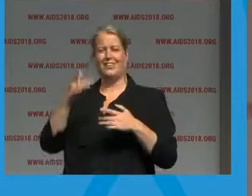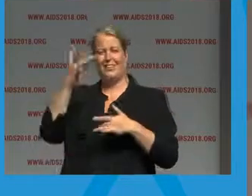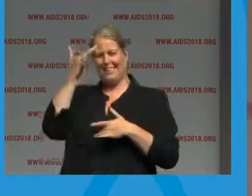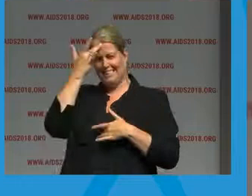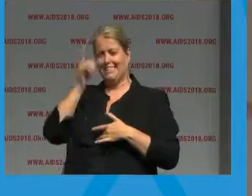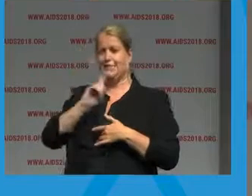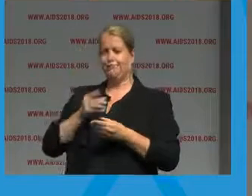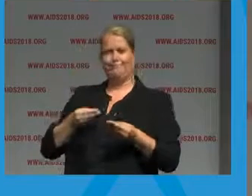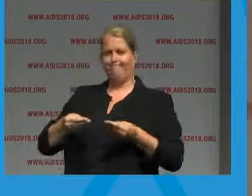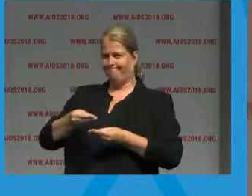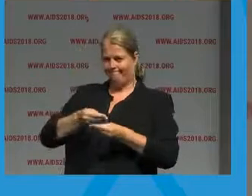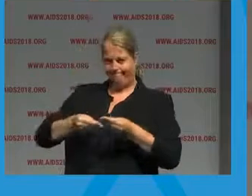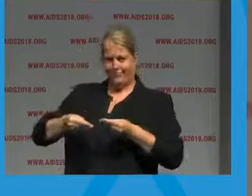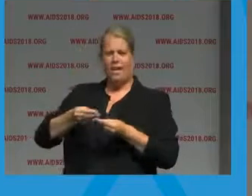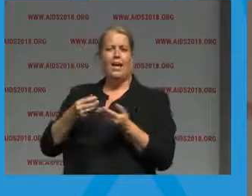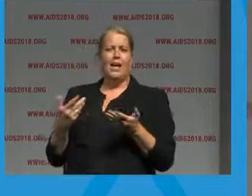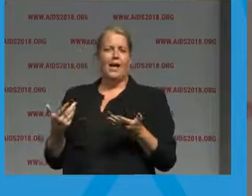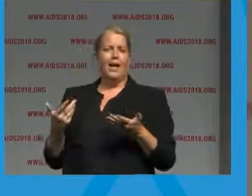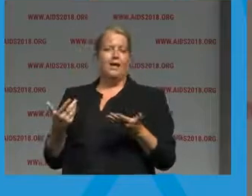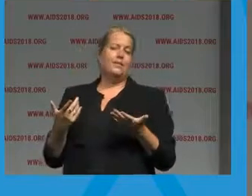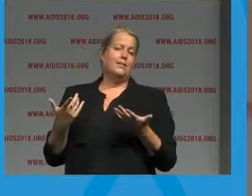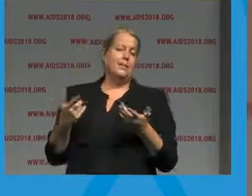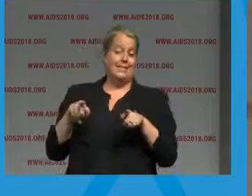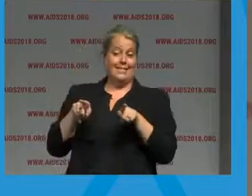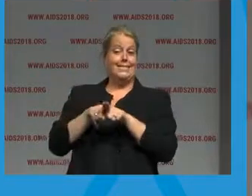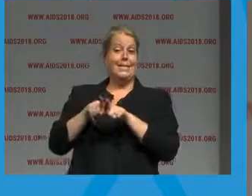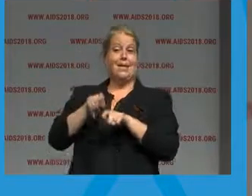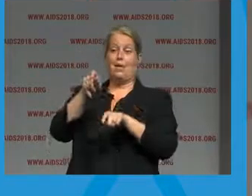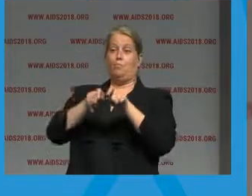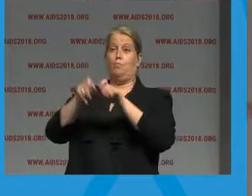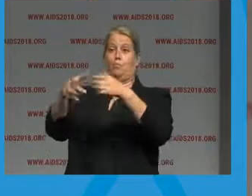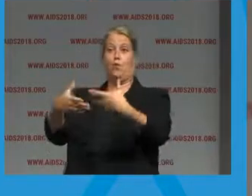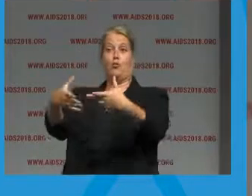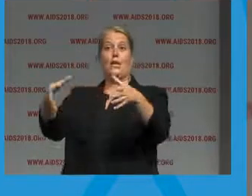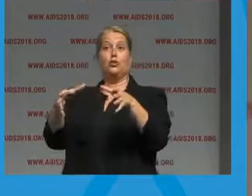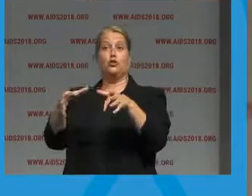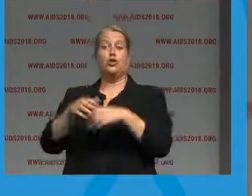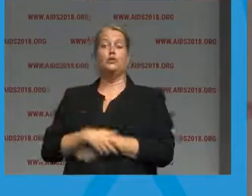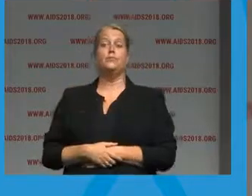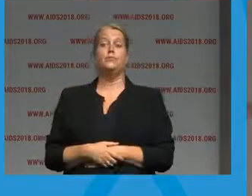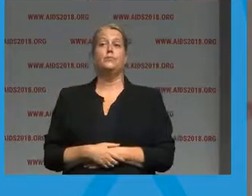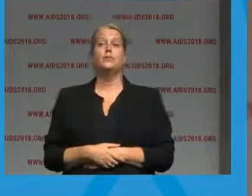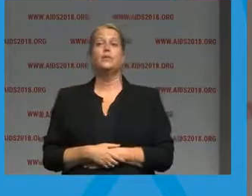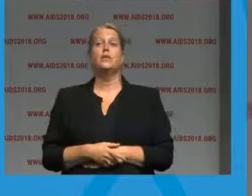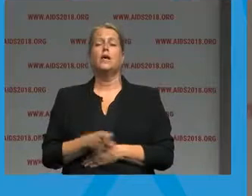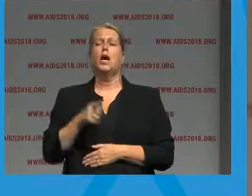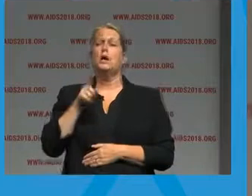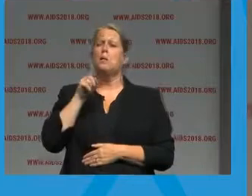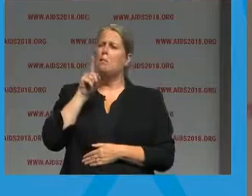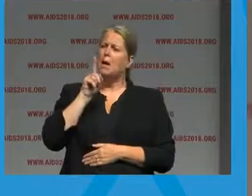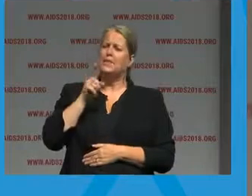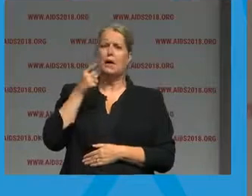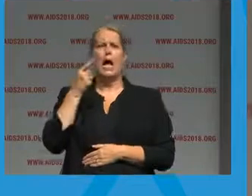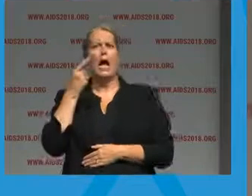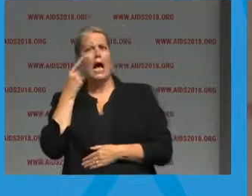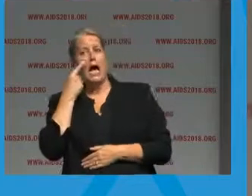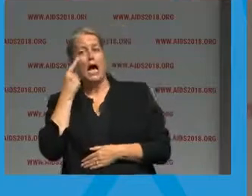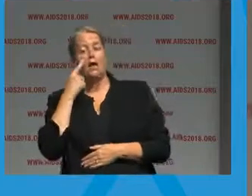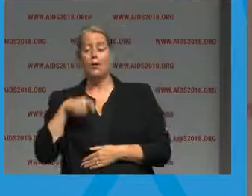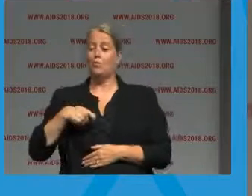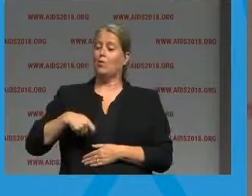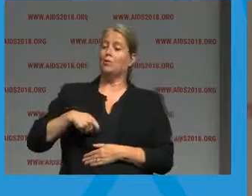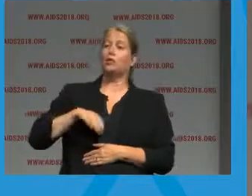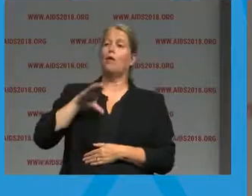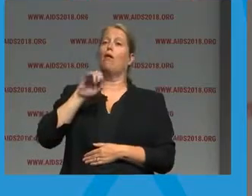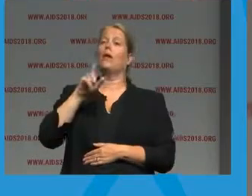diseases affords for that same population, we need to be vigilant, as President Clinton pointed